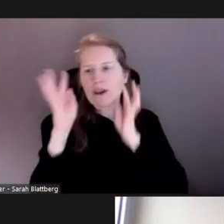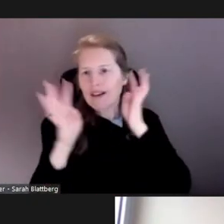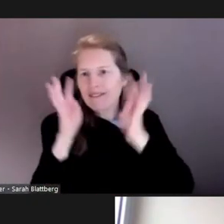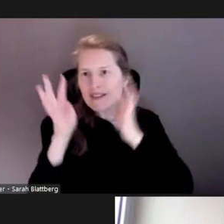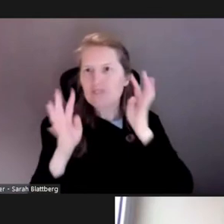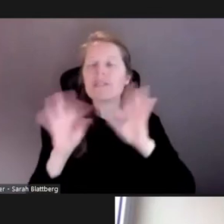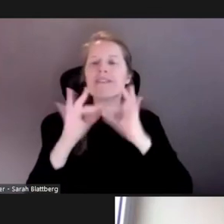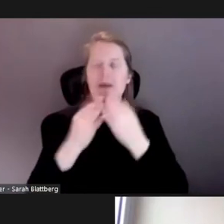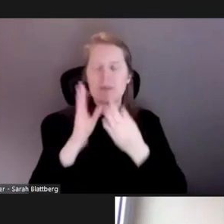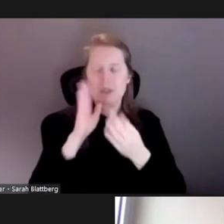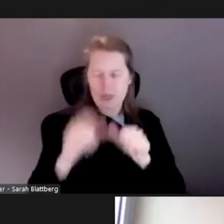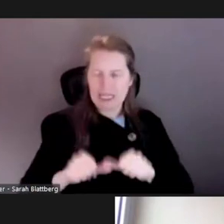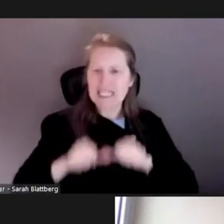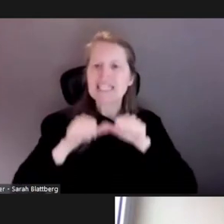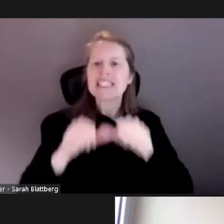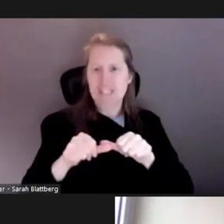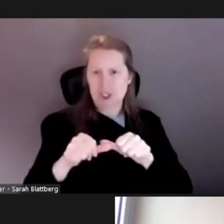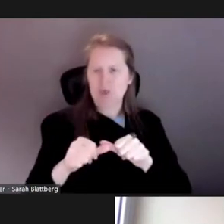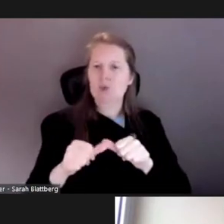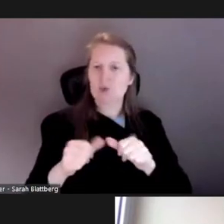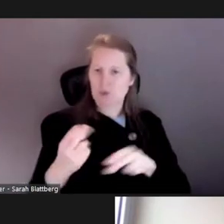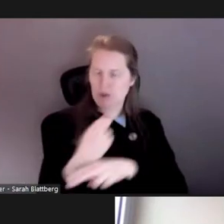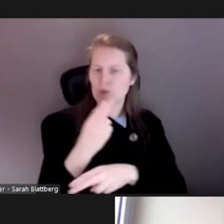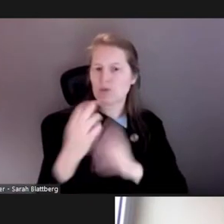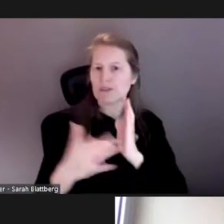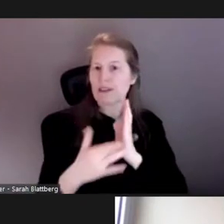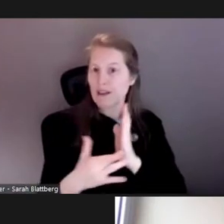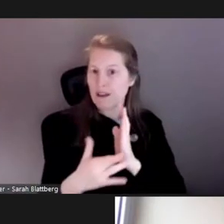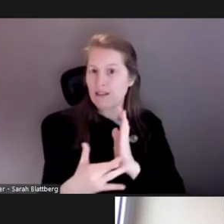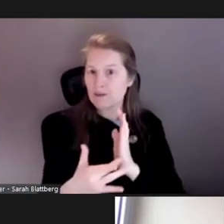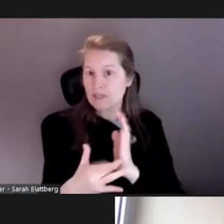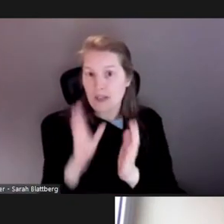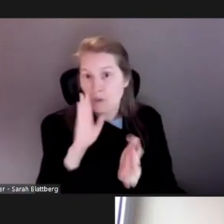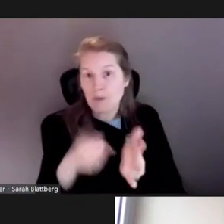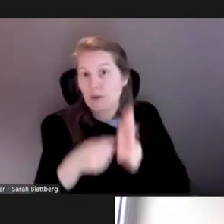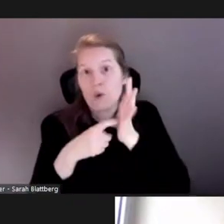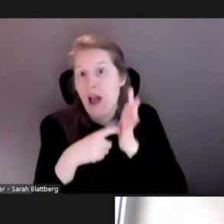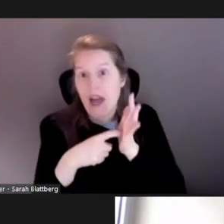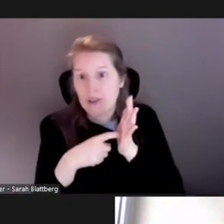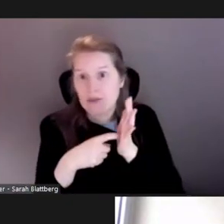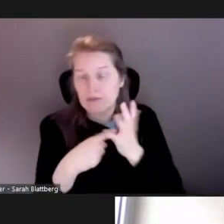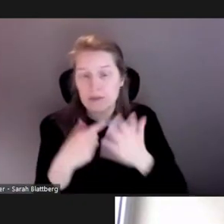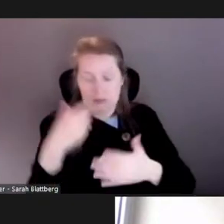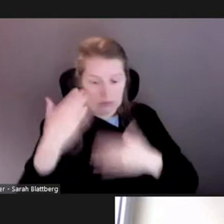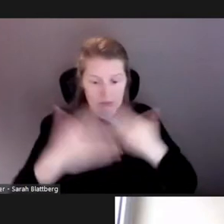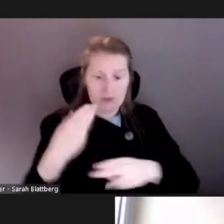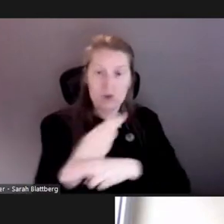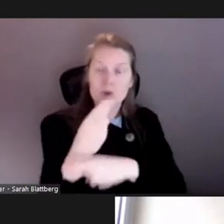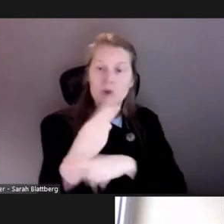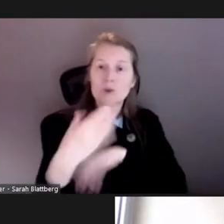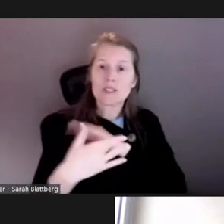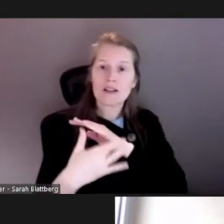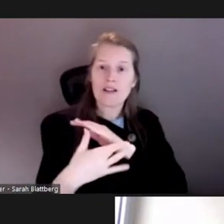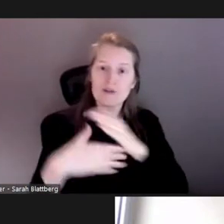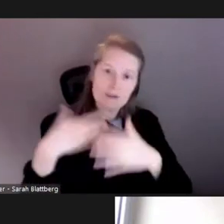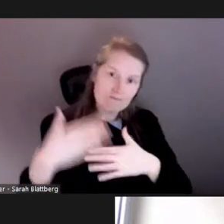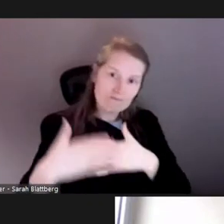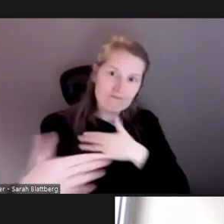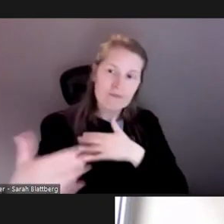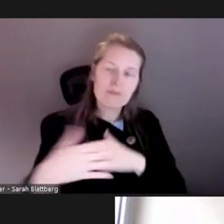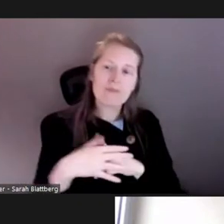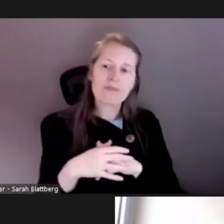will continue to adopt technology and will be required to adopt technology in order to thrive. So what we've seen is